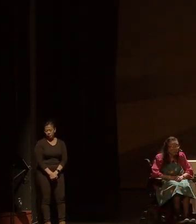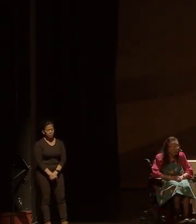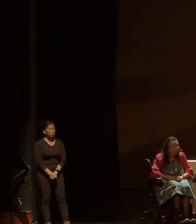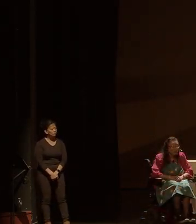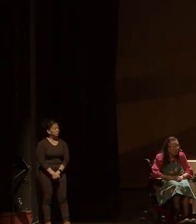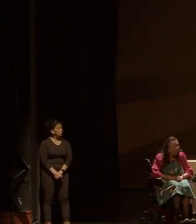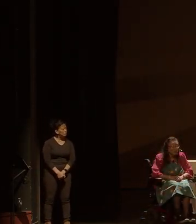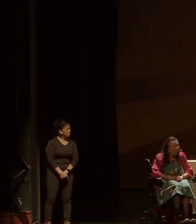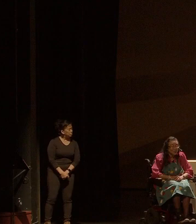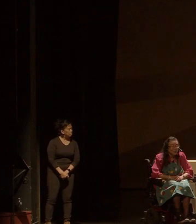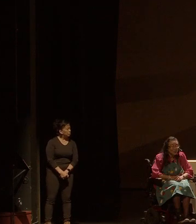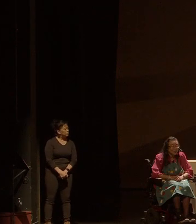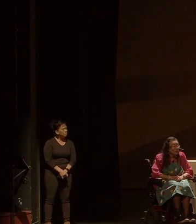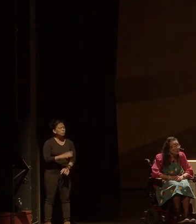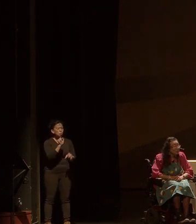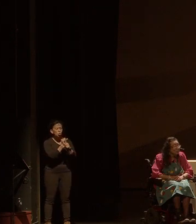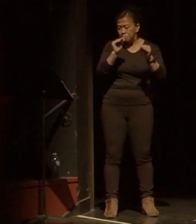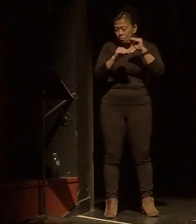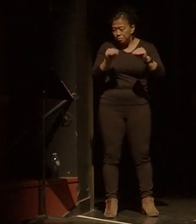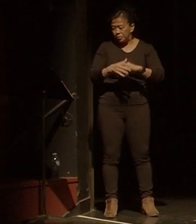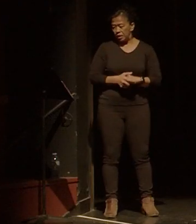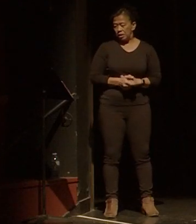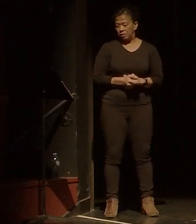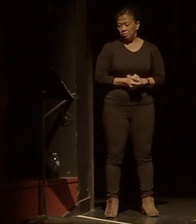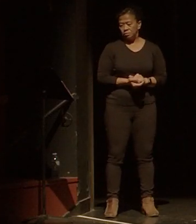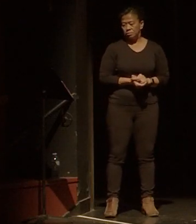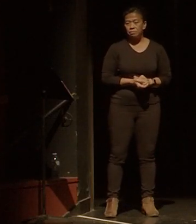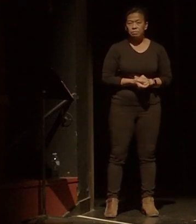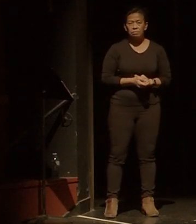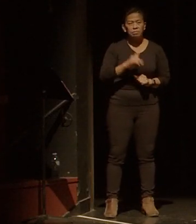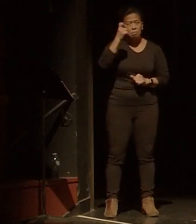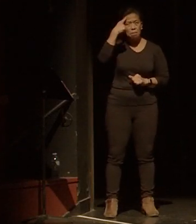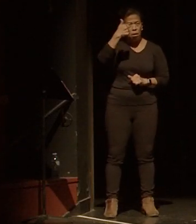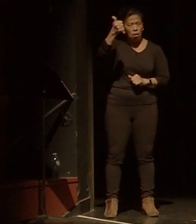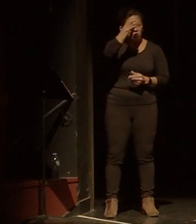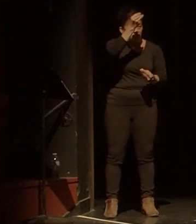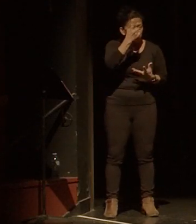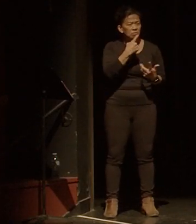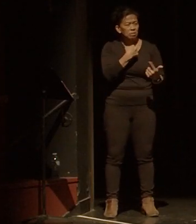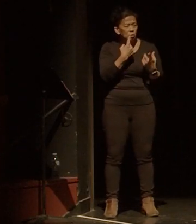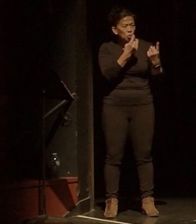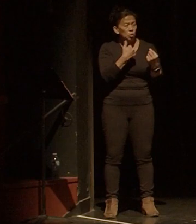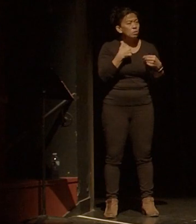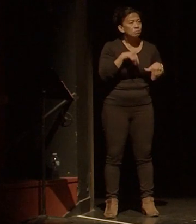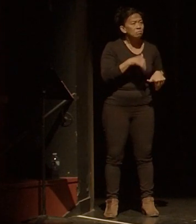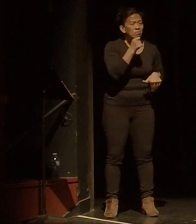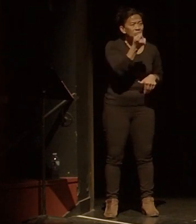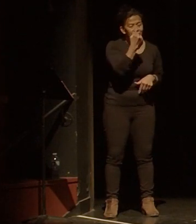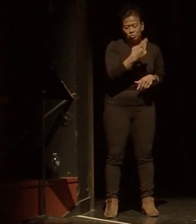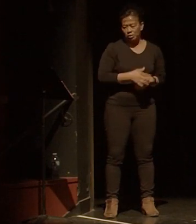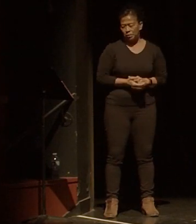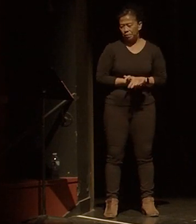What are the things you're dealing with at work? I do not understand what my boss is telling